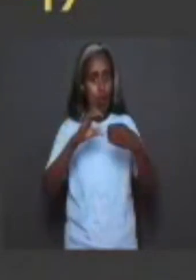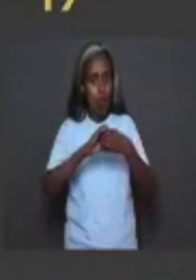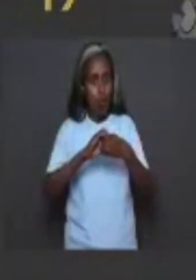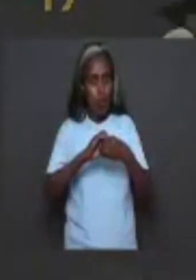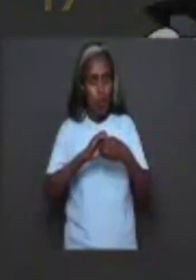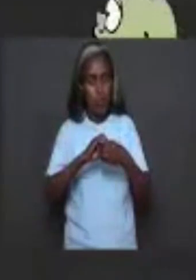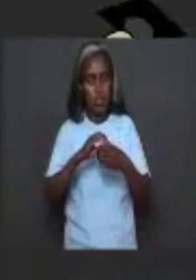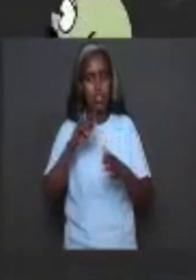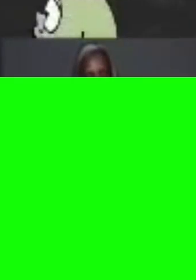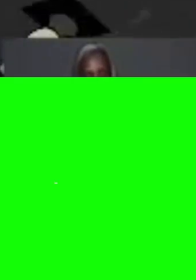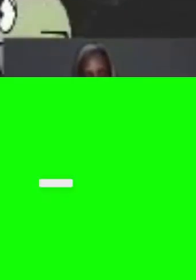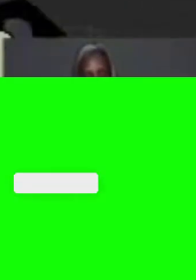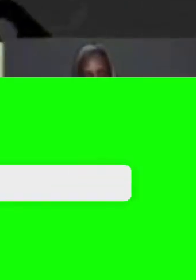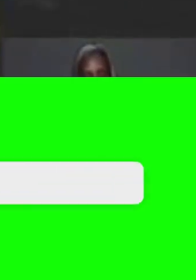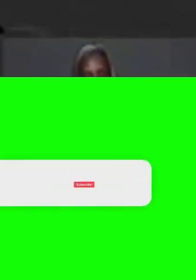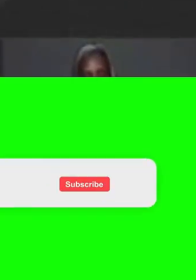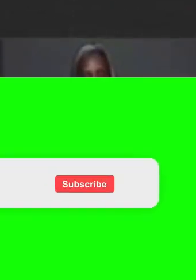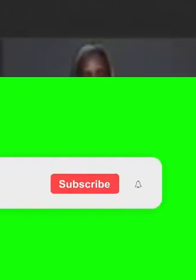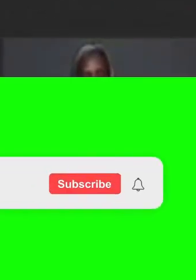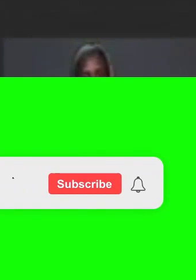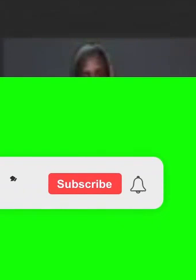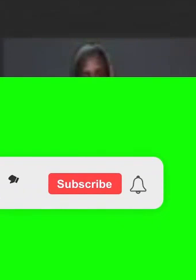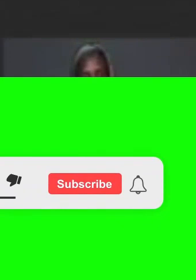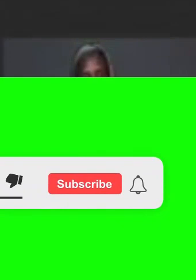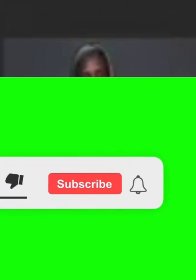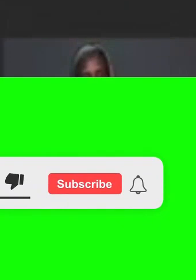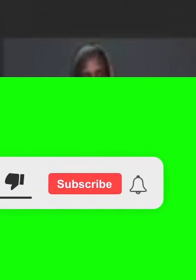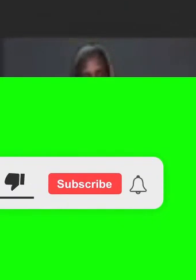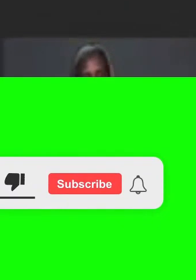proposition.